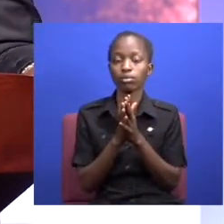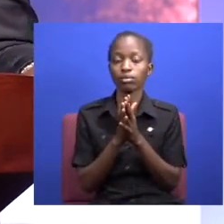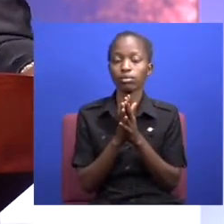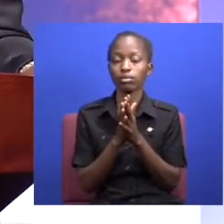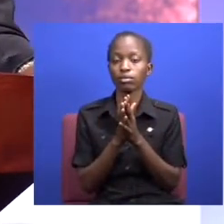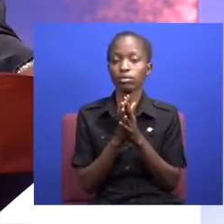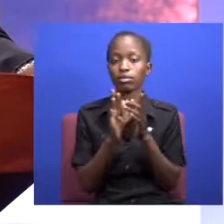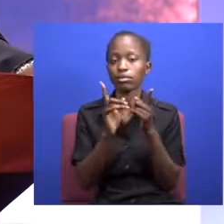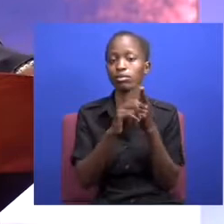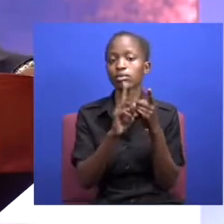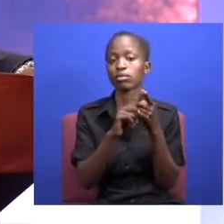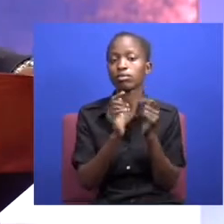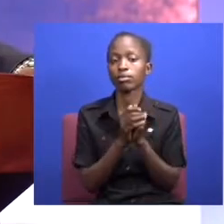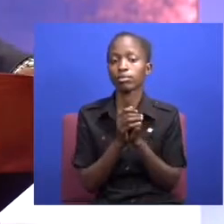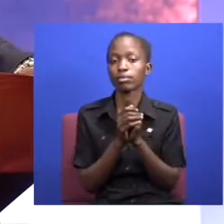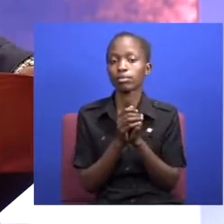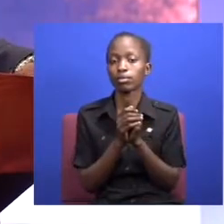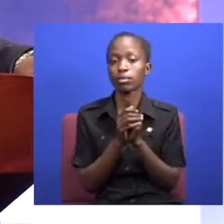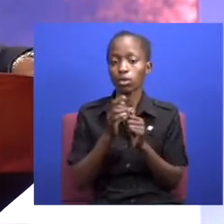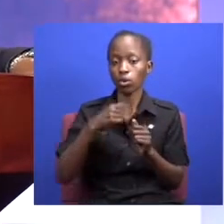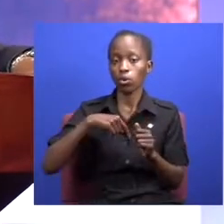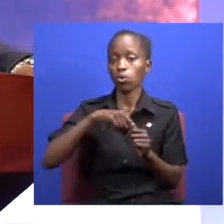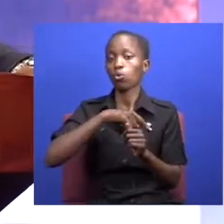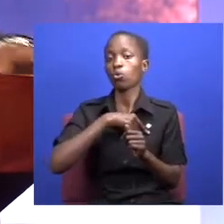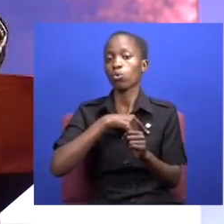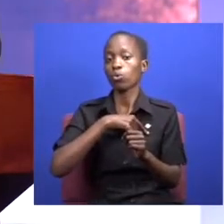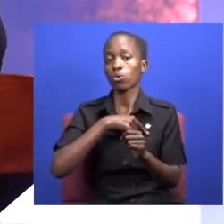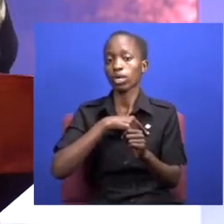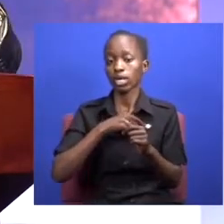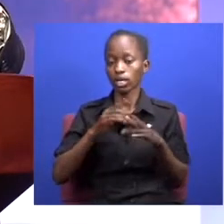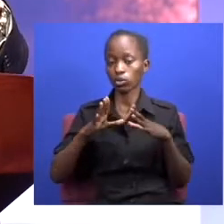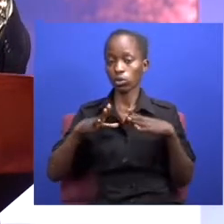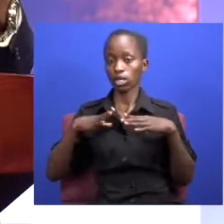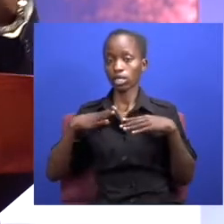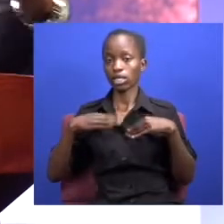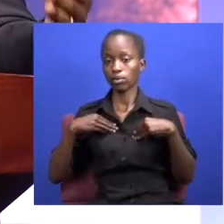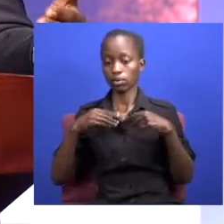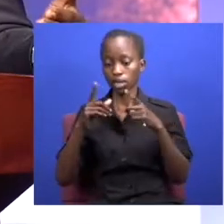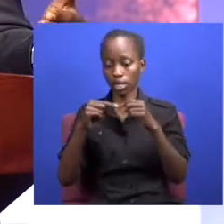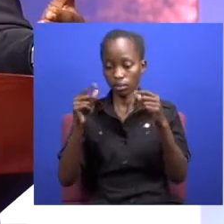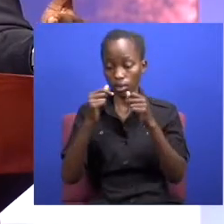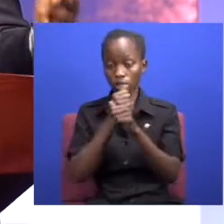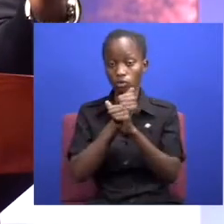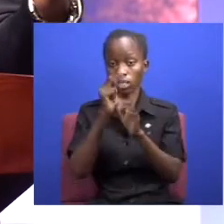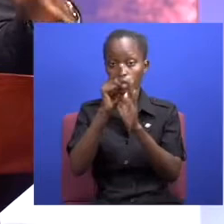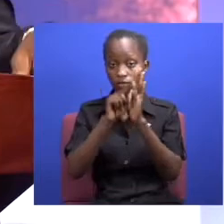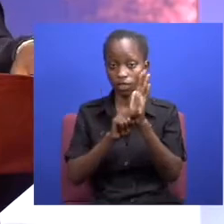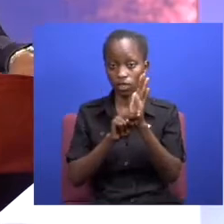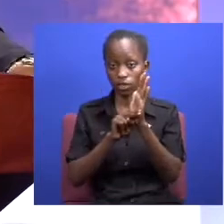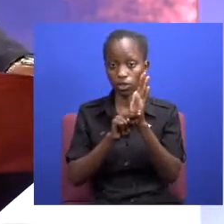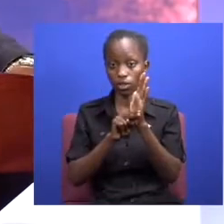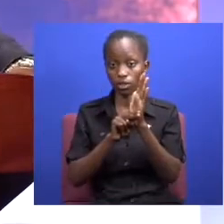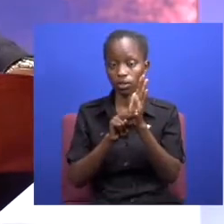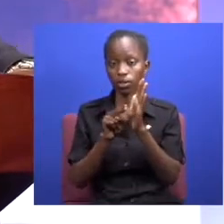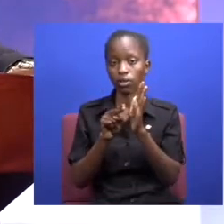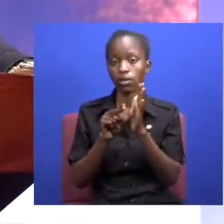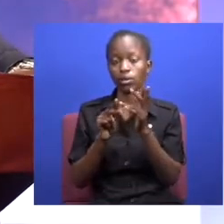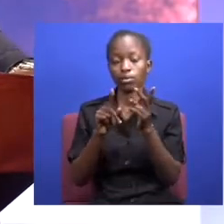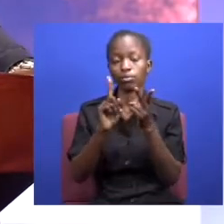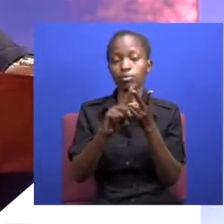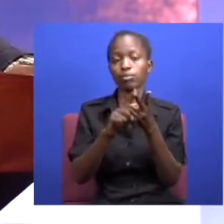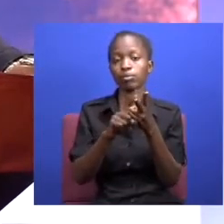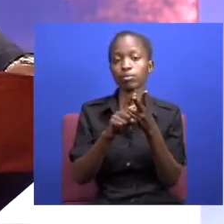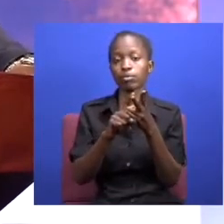talk about them. The first one is that we are to accept the message of salvation. That's our first response.